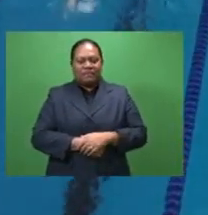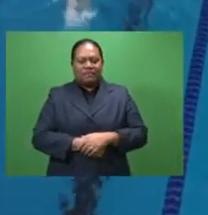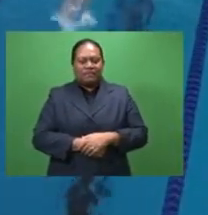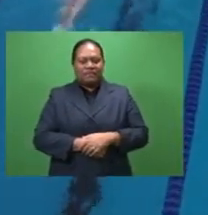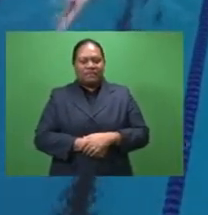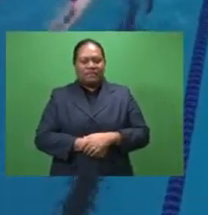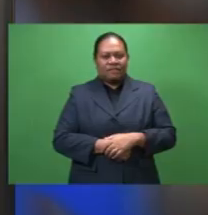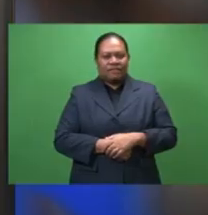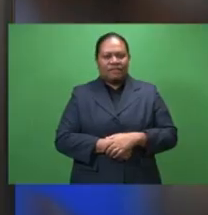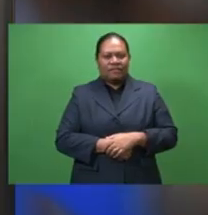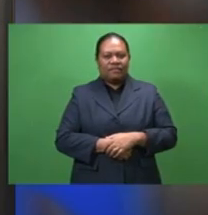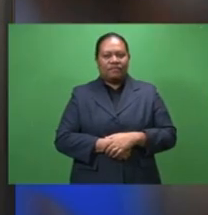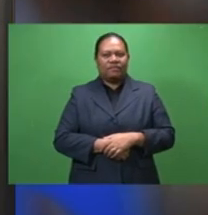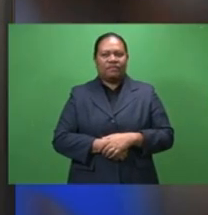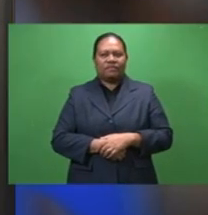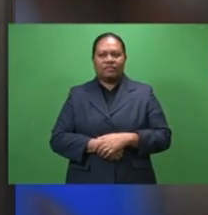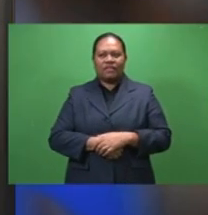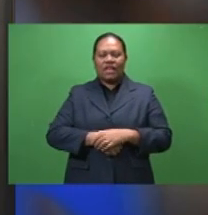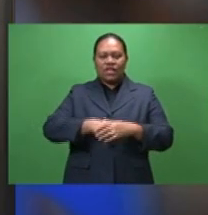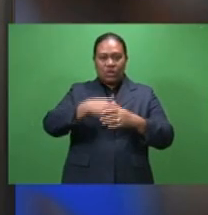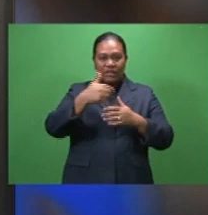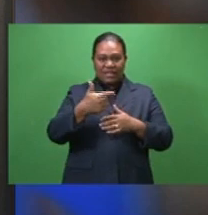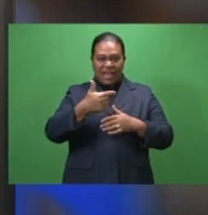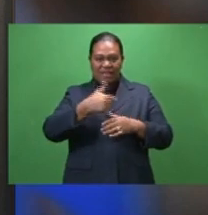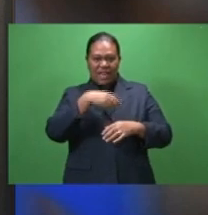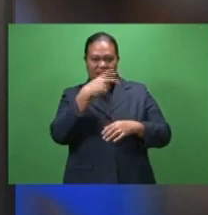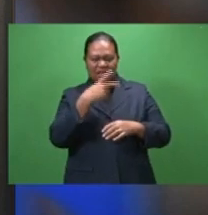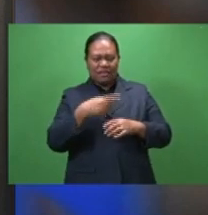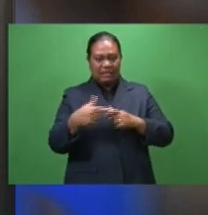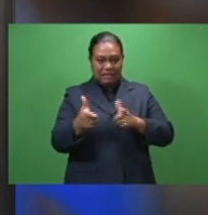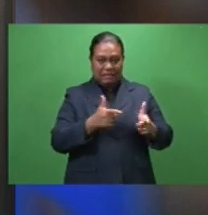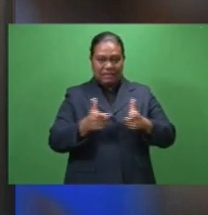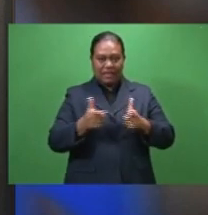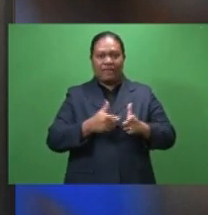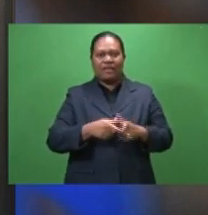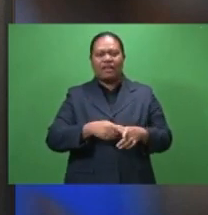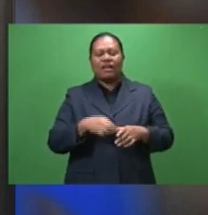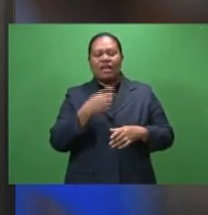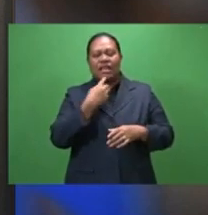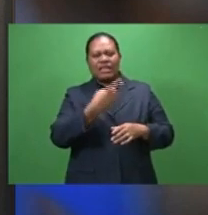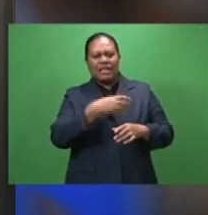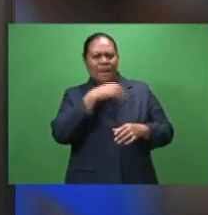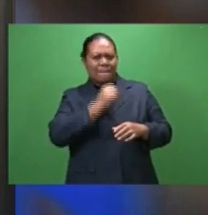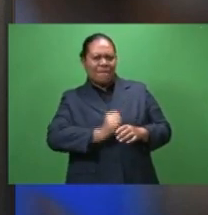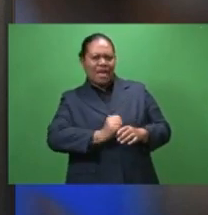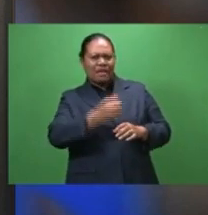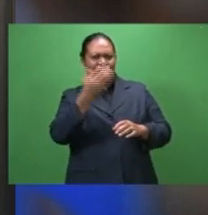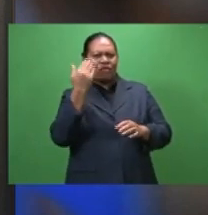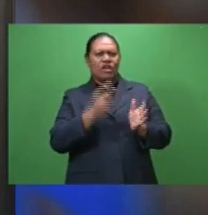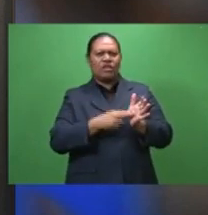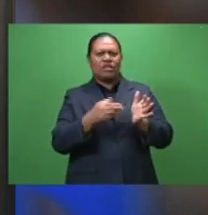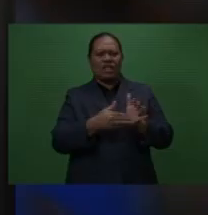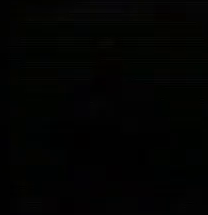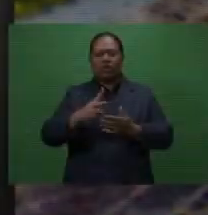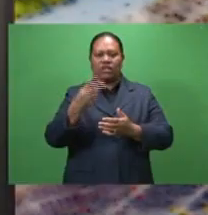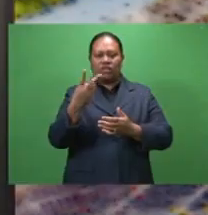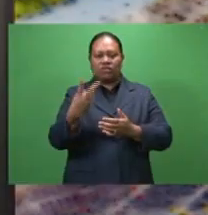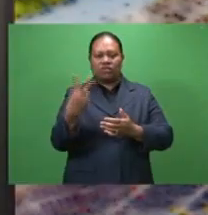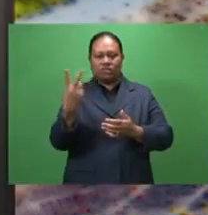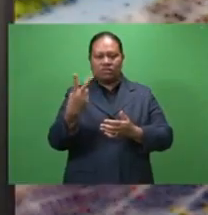FBC Sports. Sevens legend Sir Gordon Tidgens is stepping down from the position of Samoa Sevens head